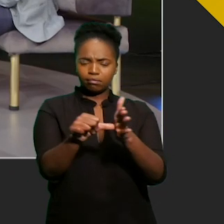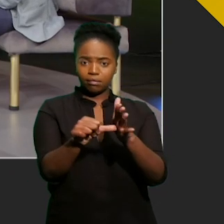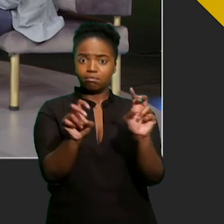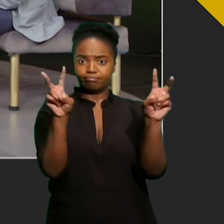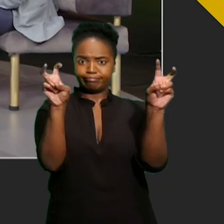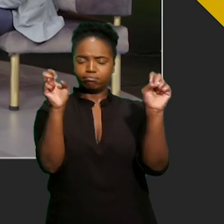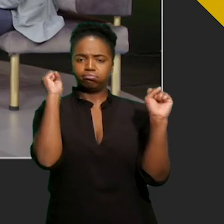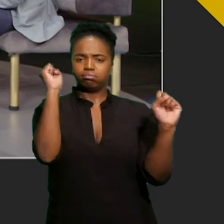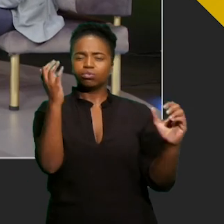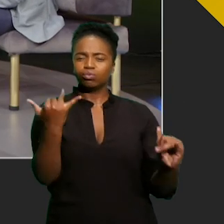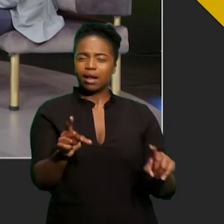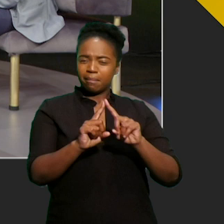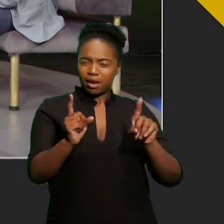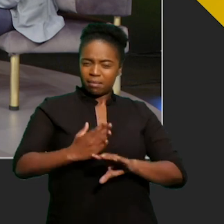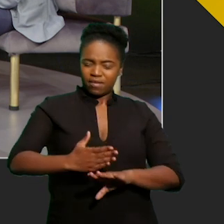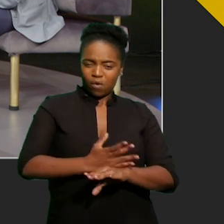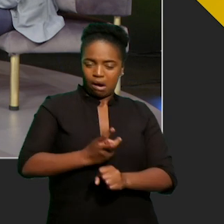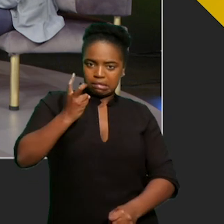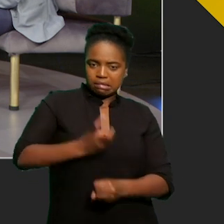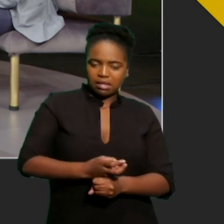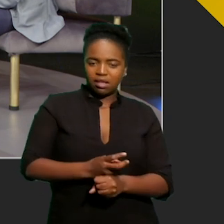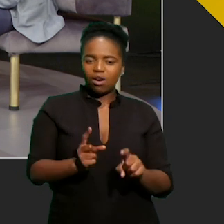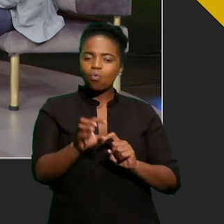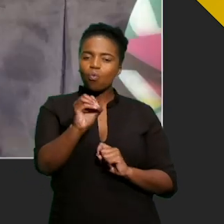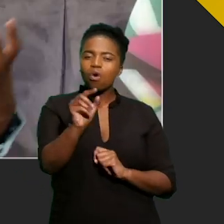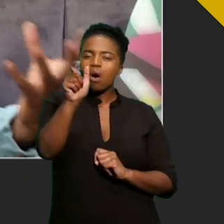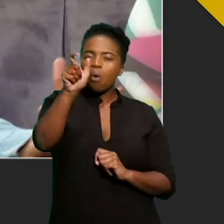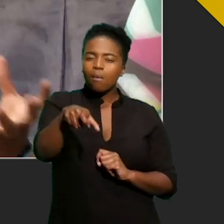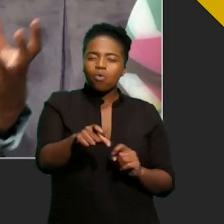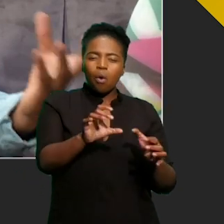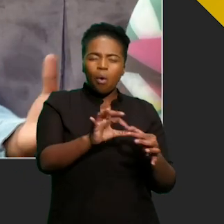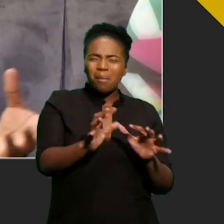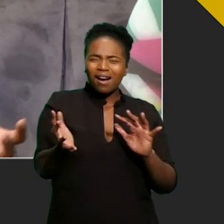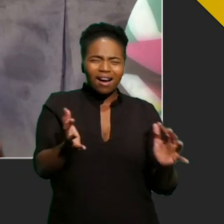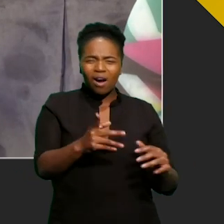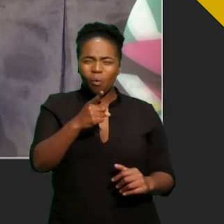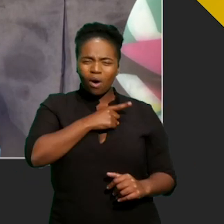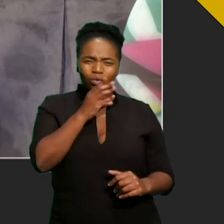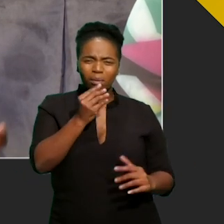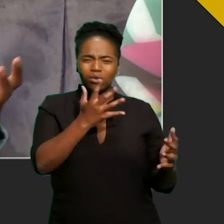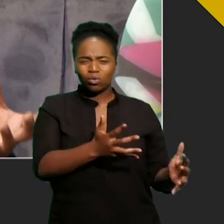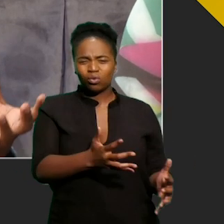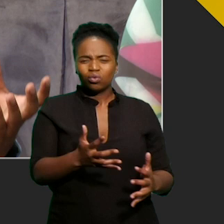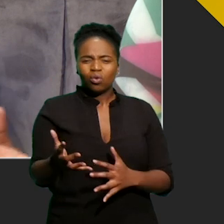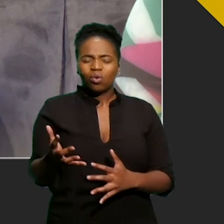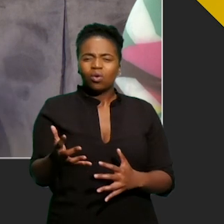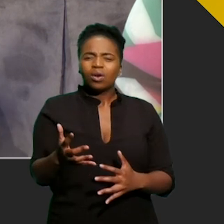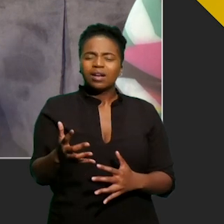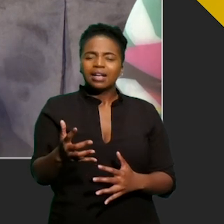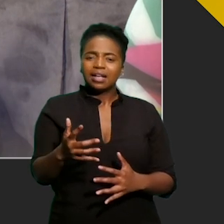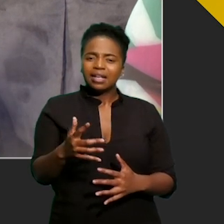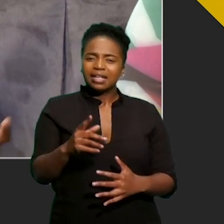need to have. But before siyenze ibe nzima le nkulumo, kunomuntu ohlele ekhaya who's just trying to figure out why are we having this conversation. Ake sikhulume